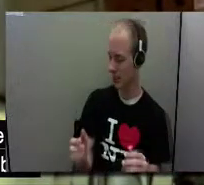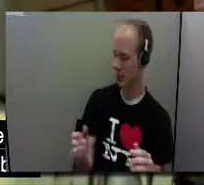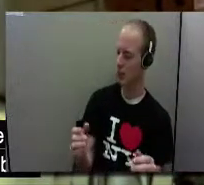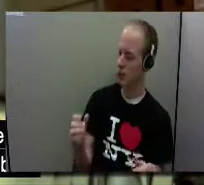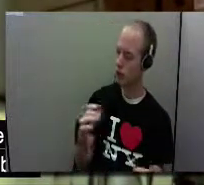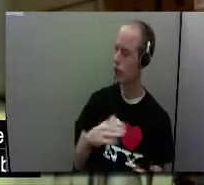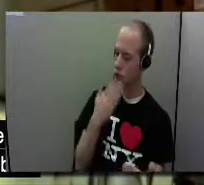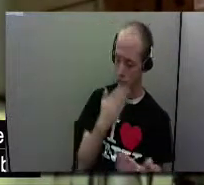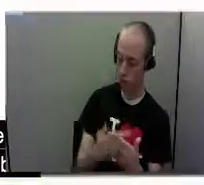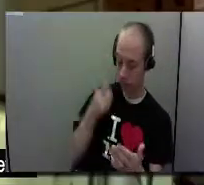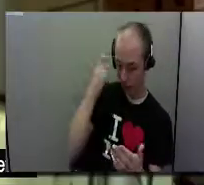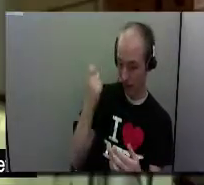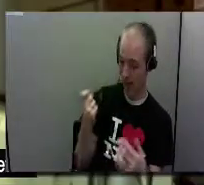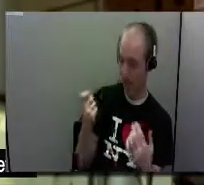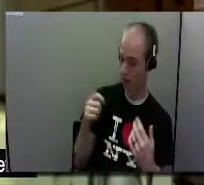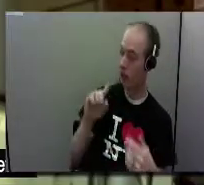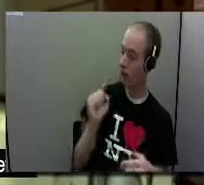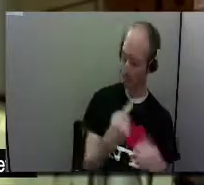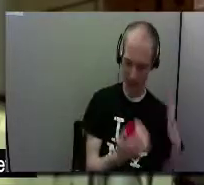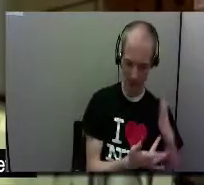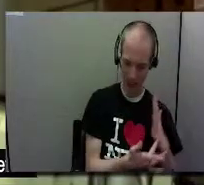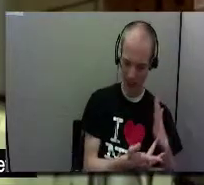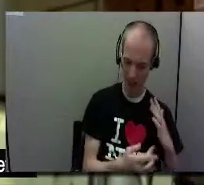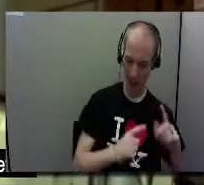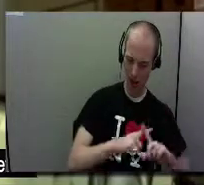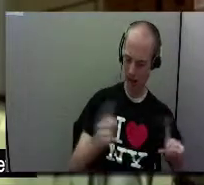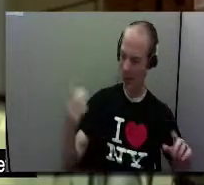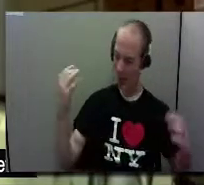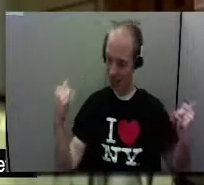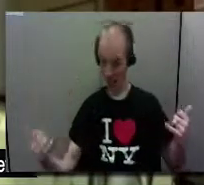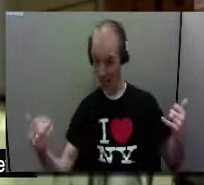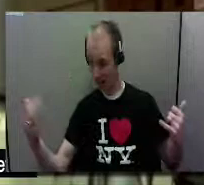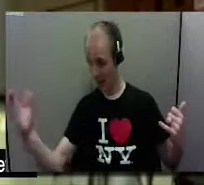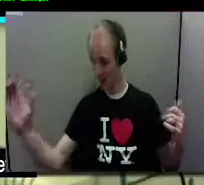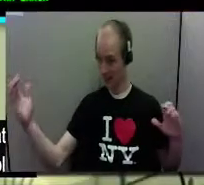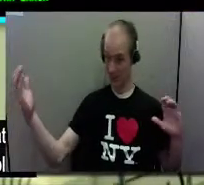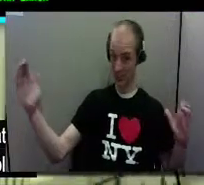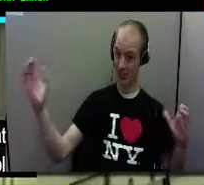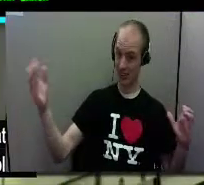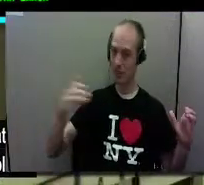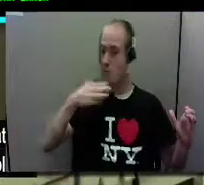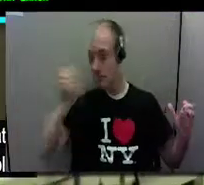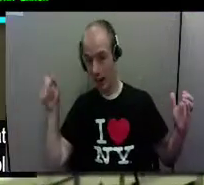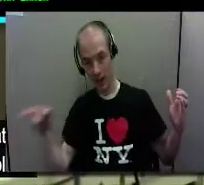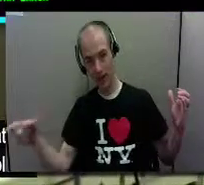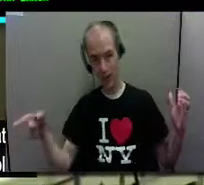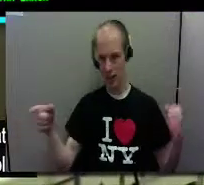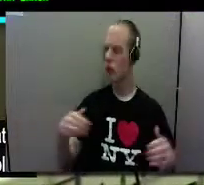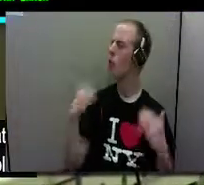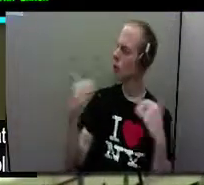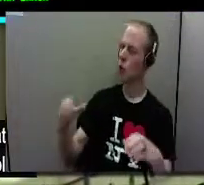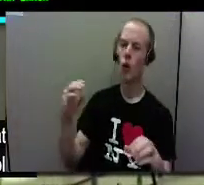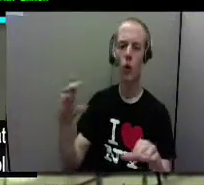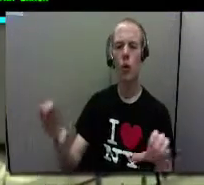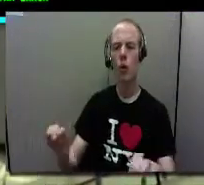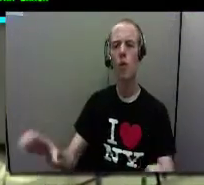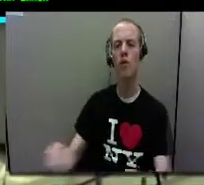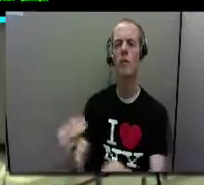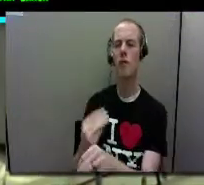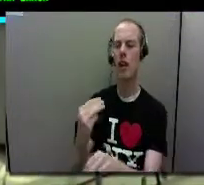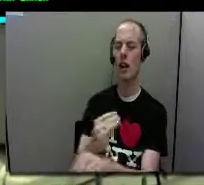of the first technology, but the computers today are kind of better. Let's do some math. Go ahead, type in a math